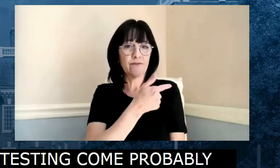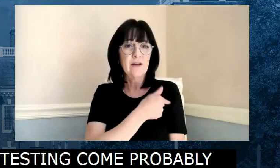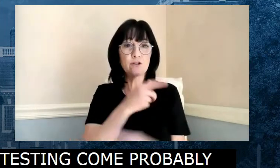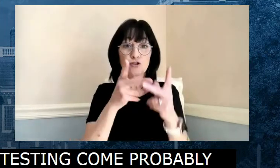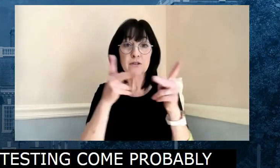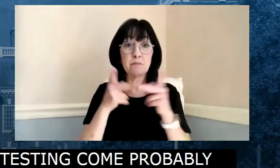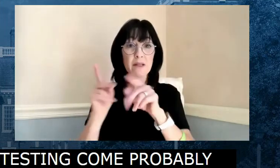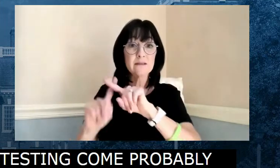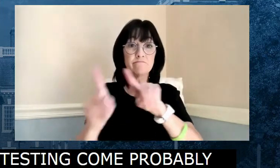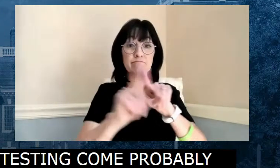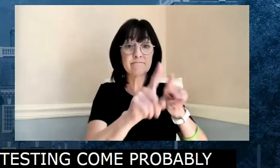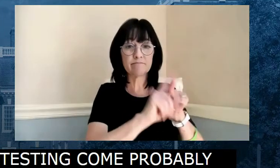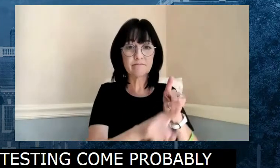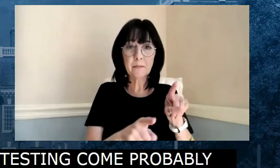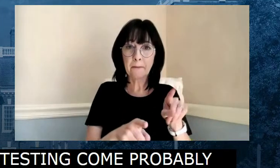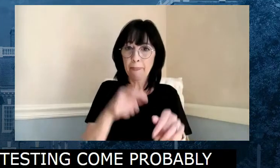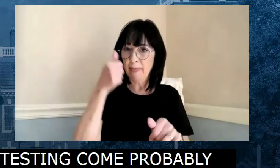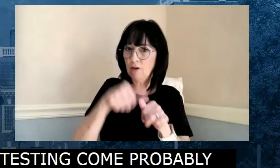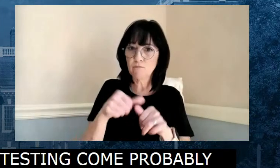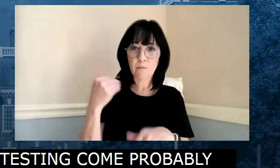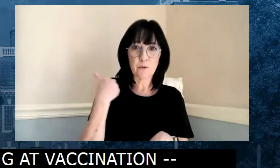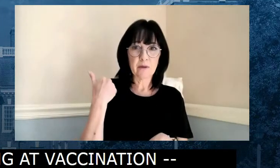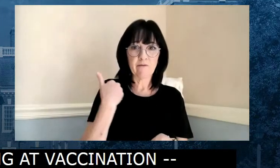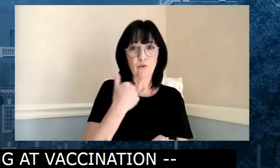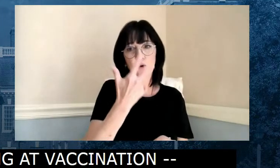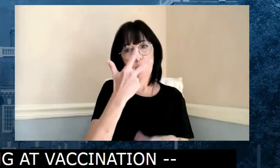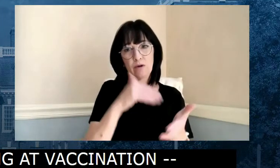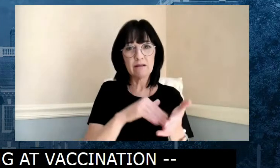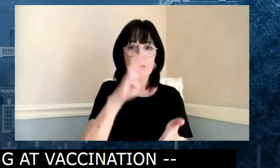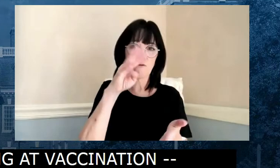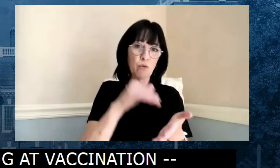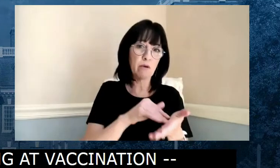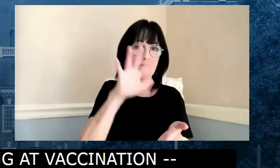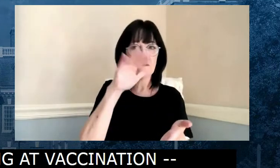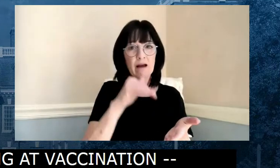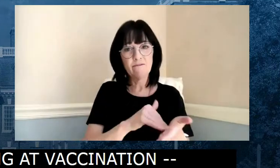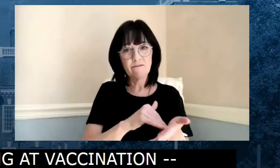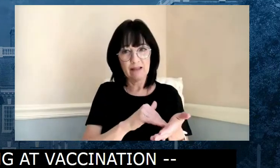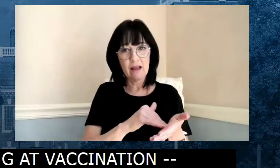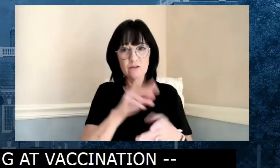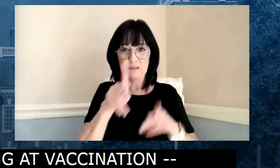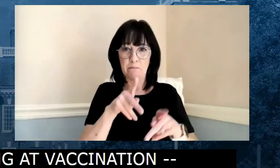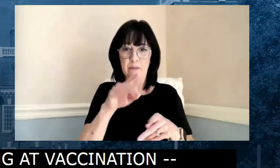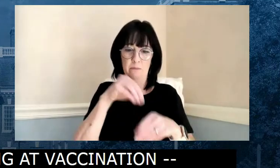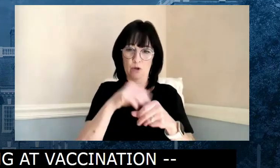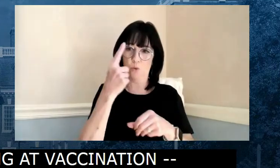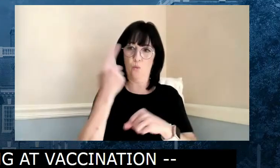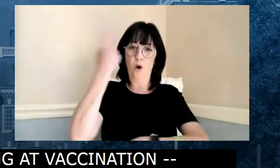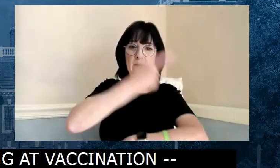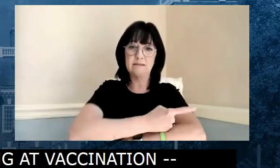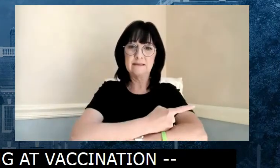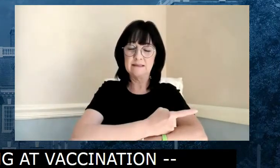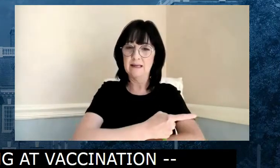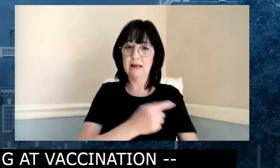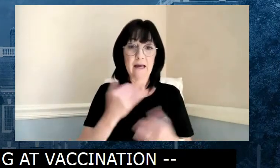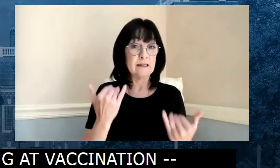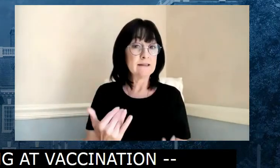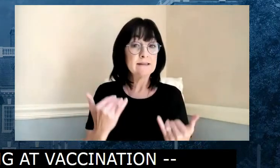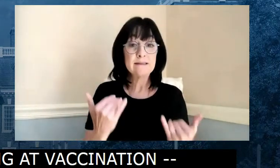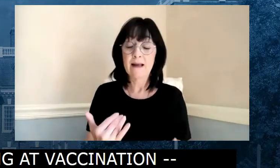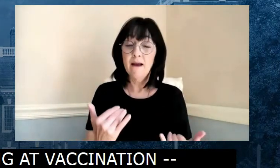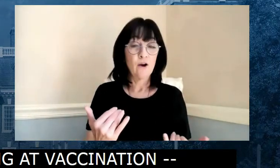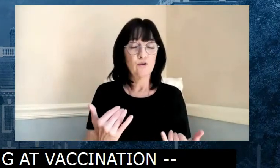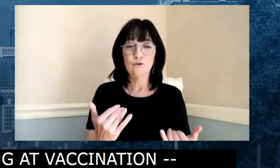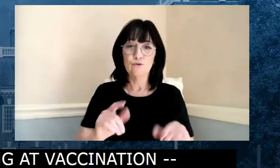doing, 3,000, 4,000, 5,000 people a day. And now we're excited when we're almost in triple digits. Diane Hainsworth